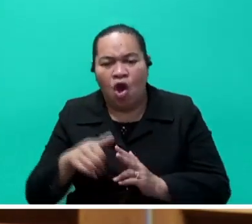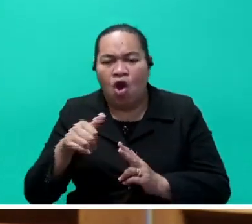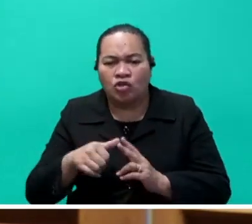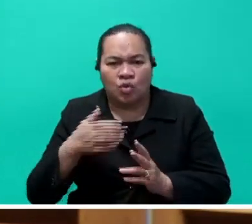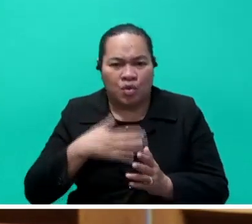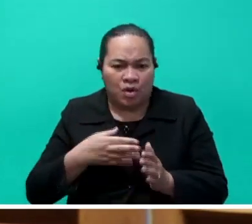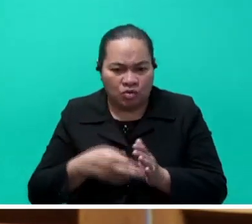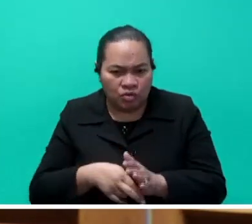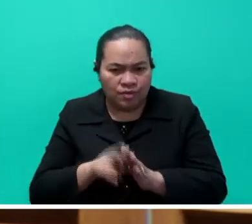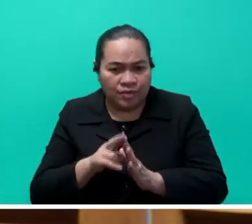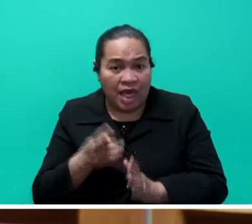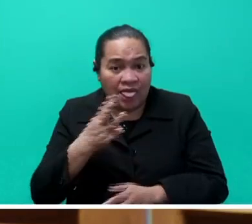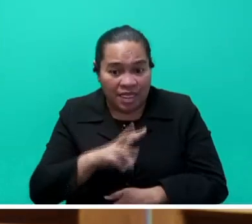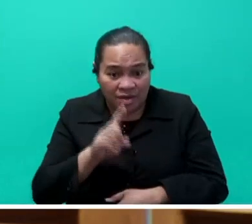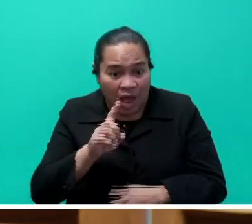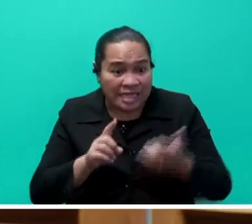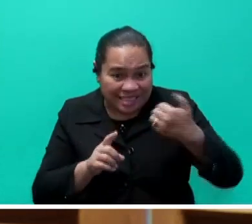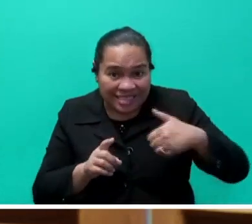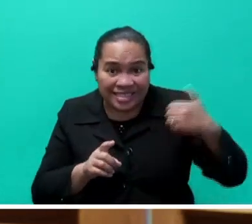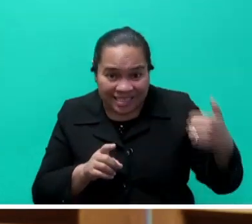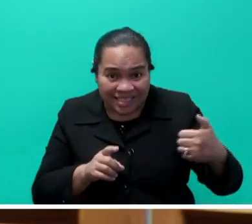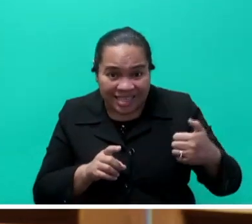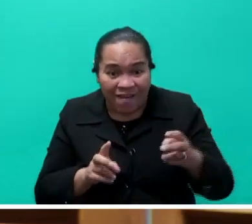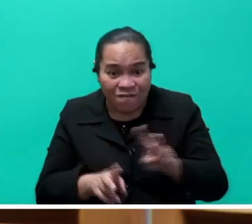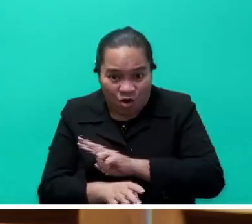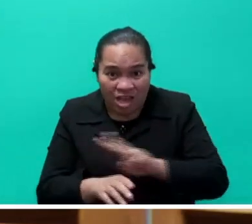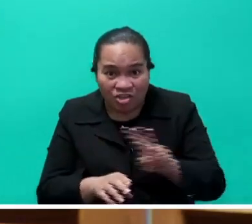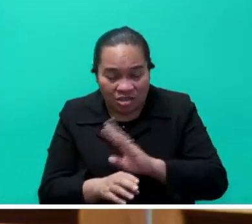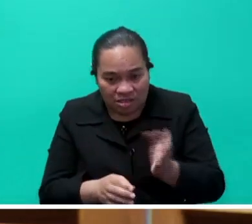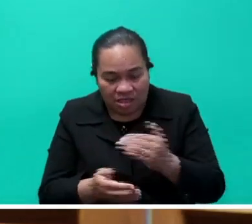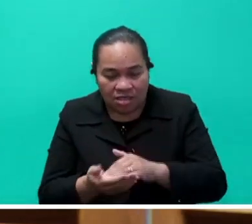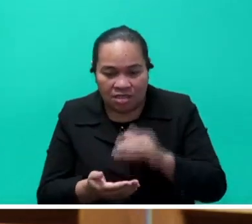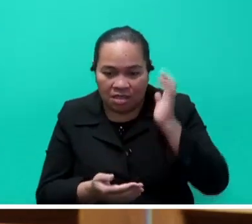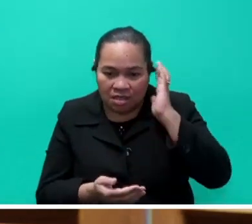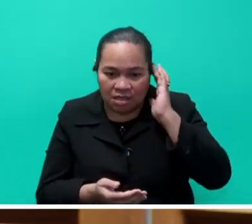of 31 of the 66 vocational centers that were attached